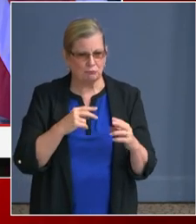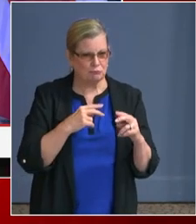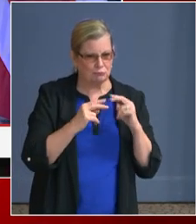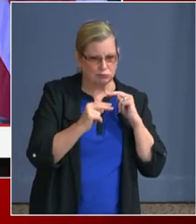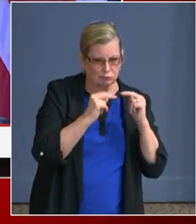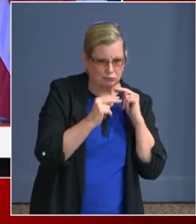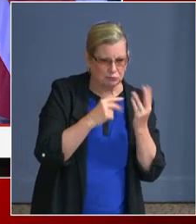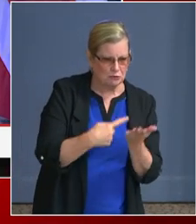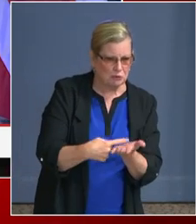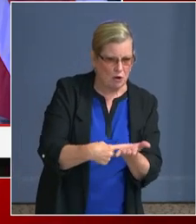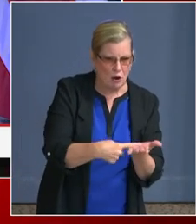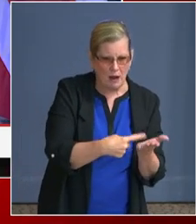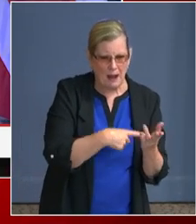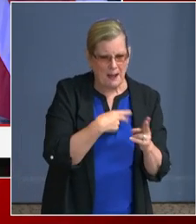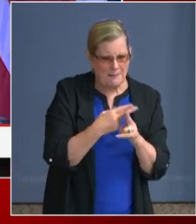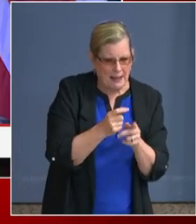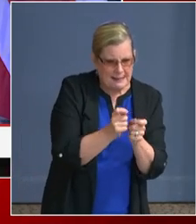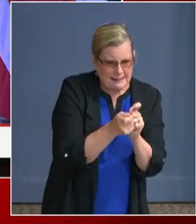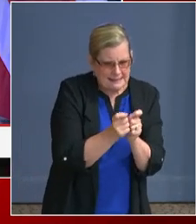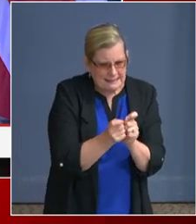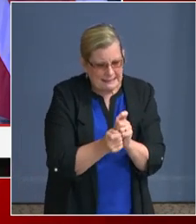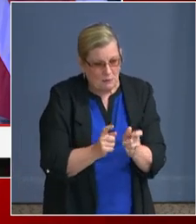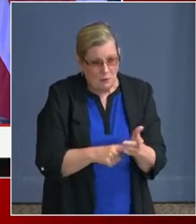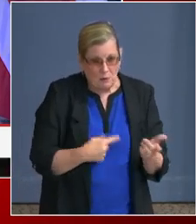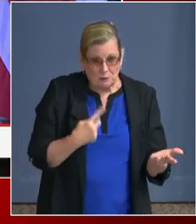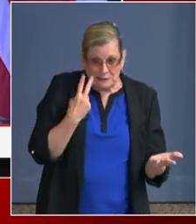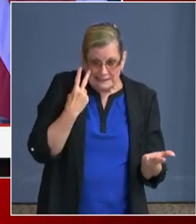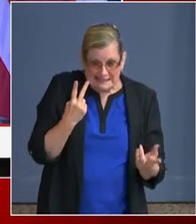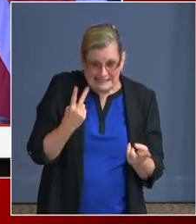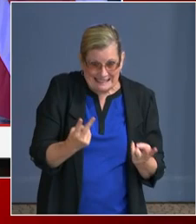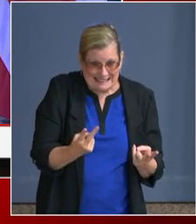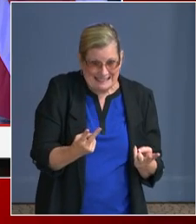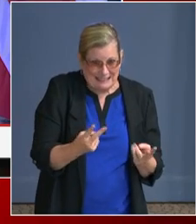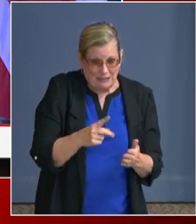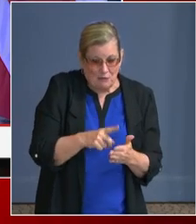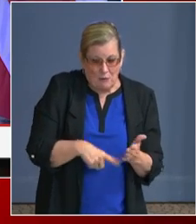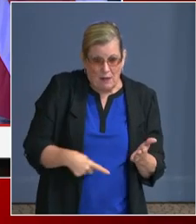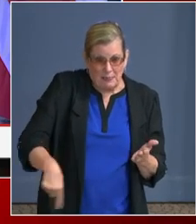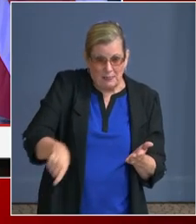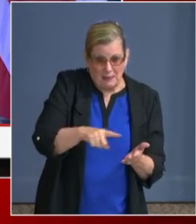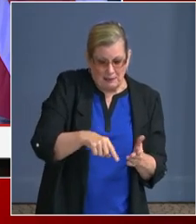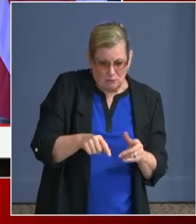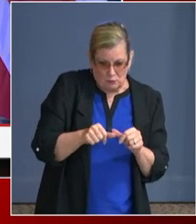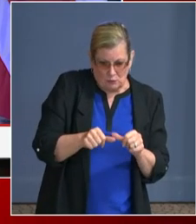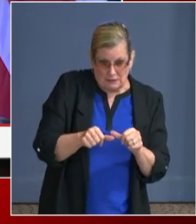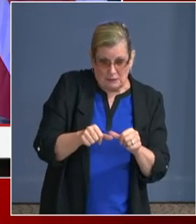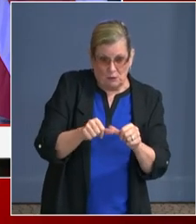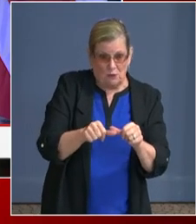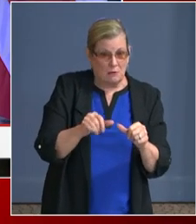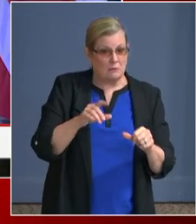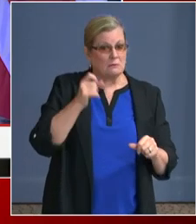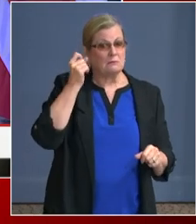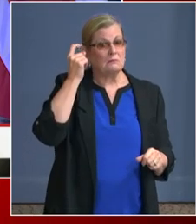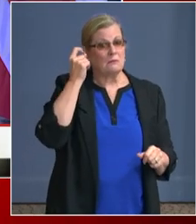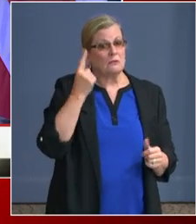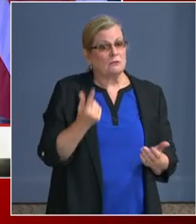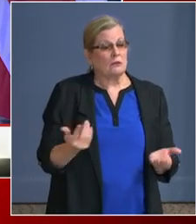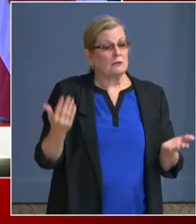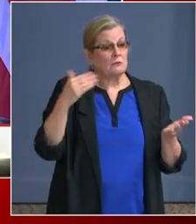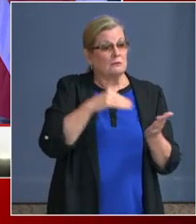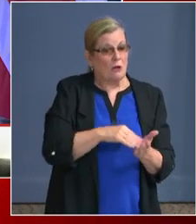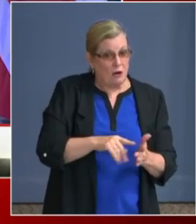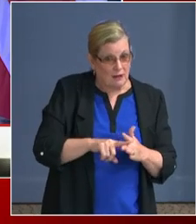applicants about changes that we need to see in order for them to continue or to restart essential